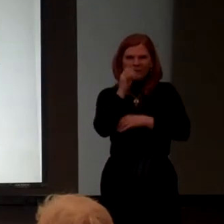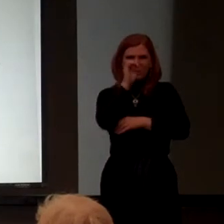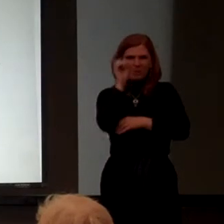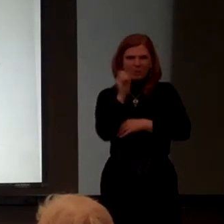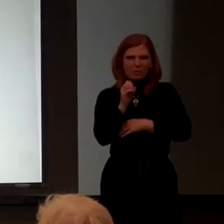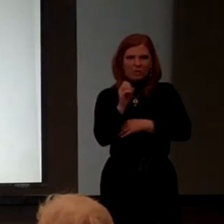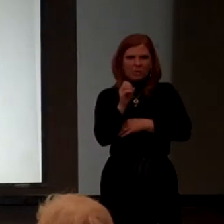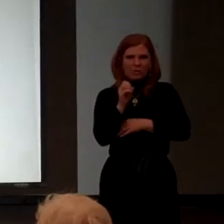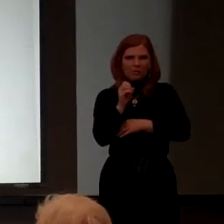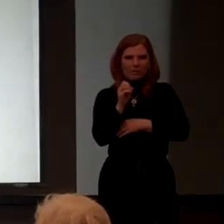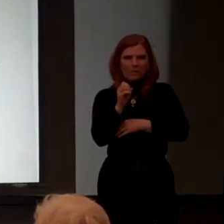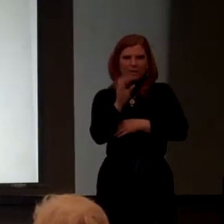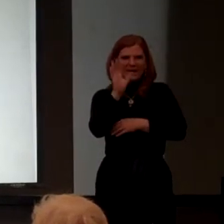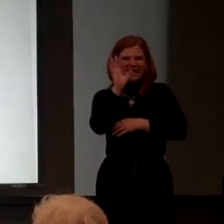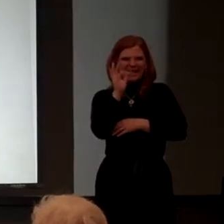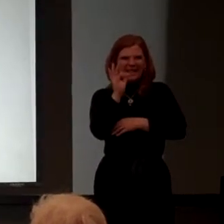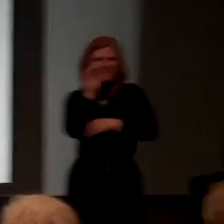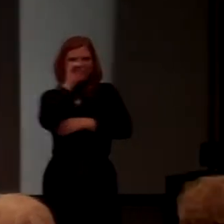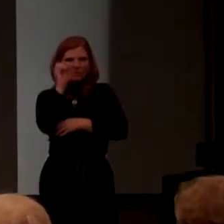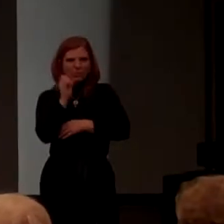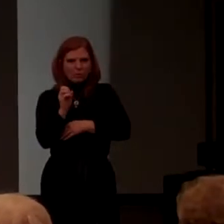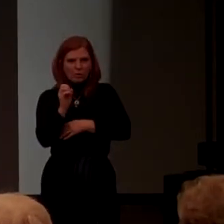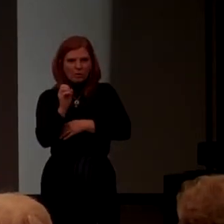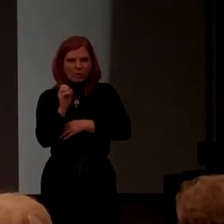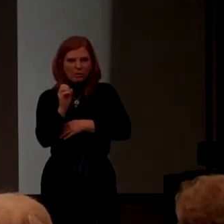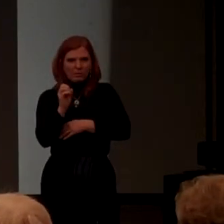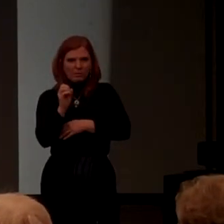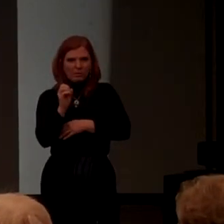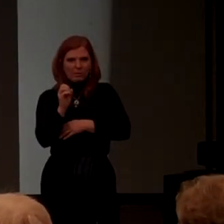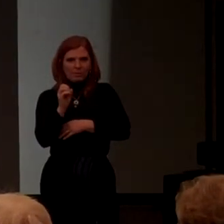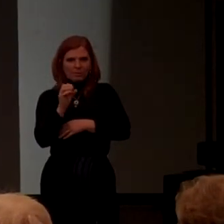10%, 10%, 19%.